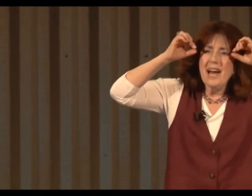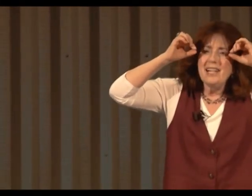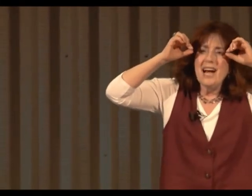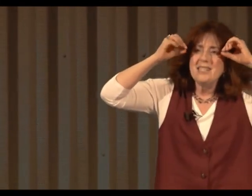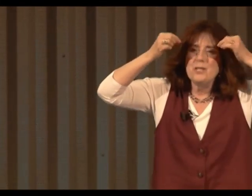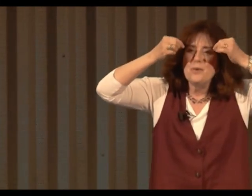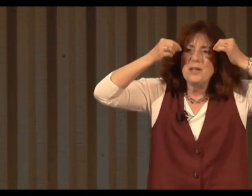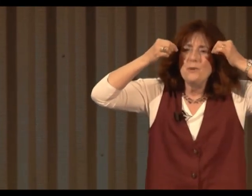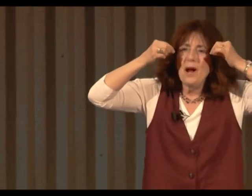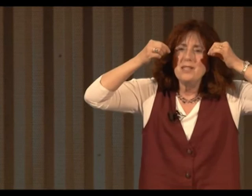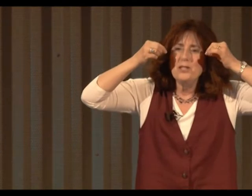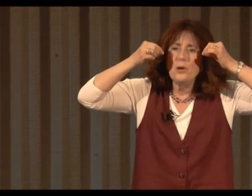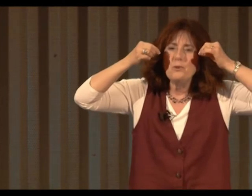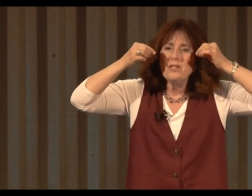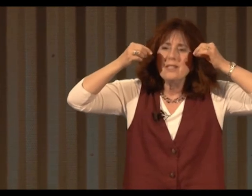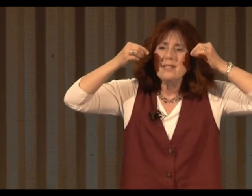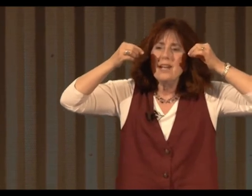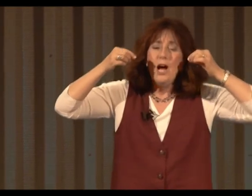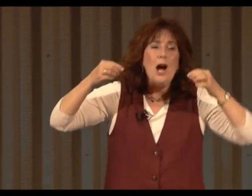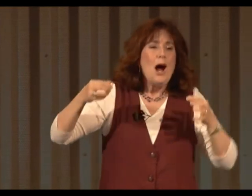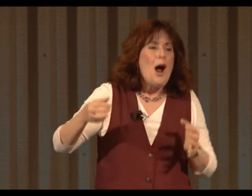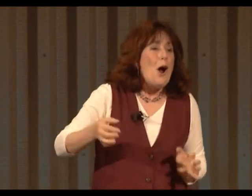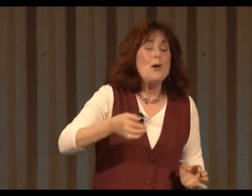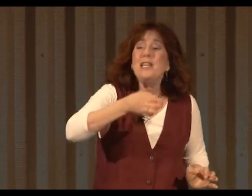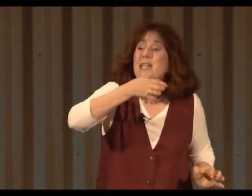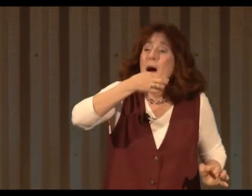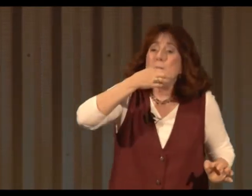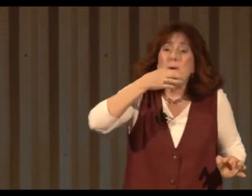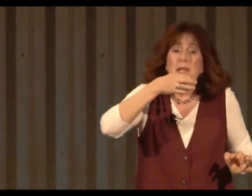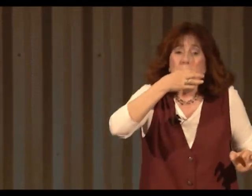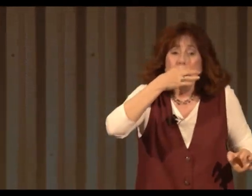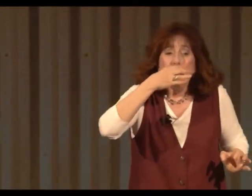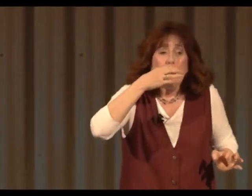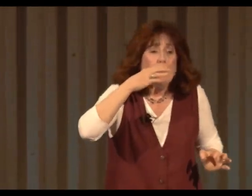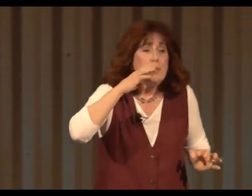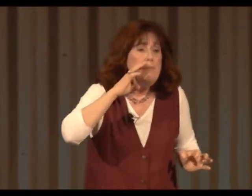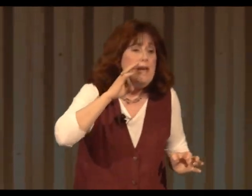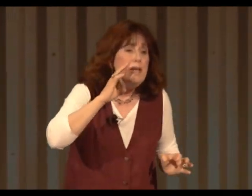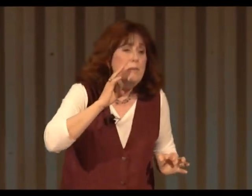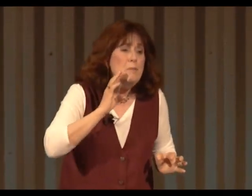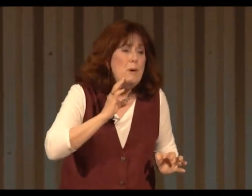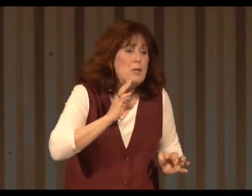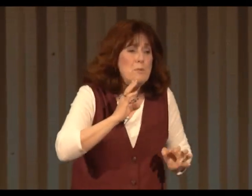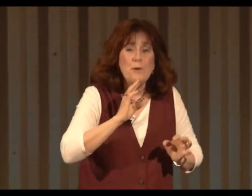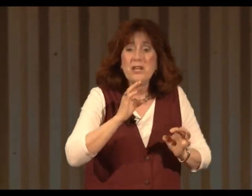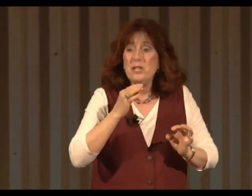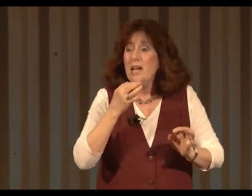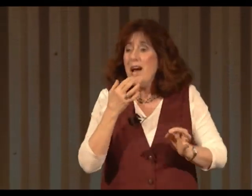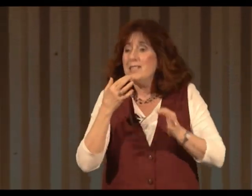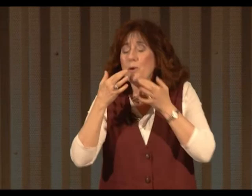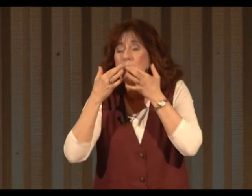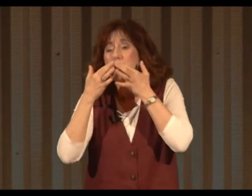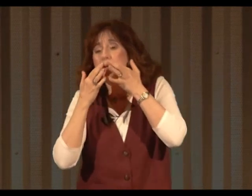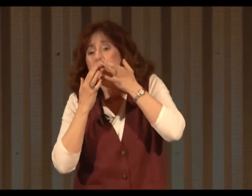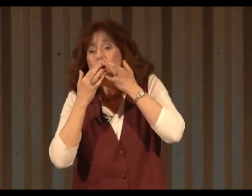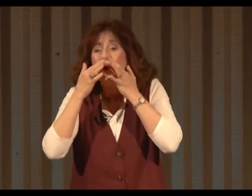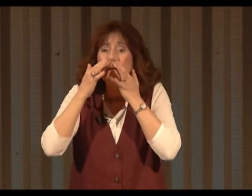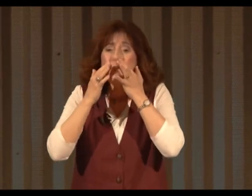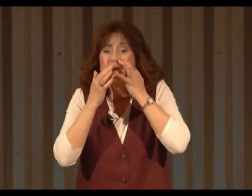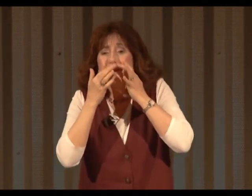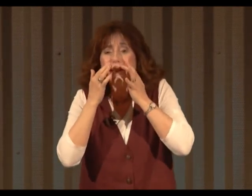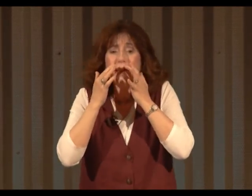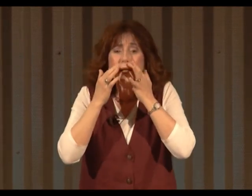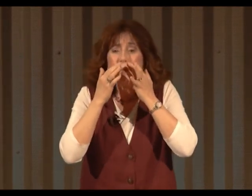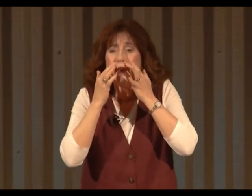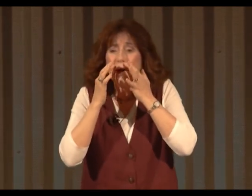pointy black glasses with little rhinestones. Her upper lip was beaded in perspiration, and so her lipstick